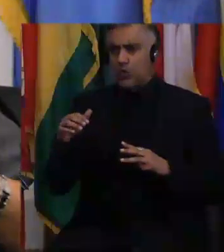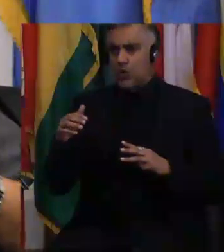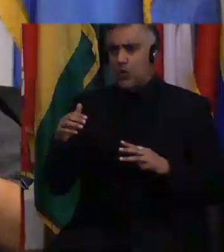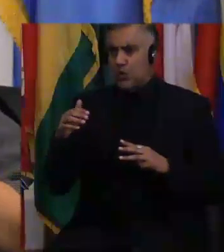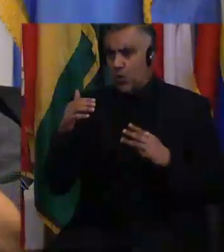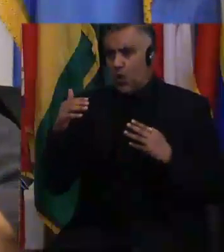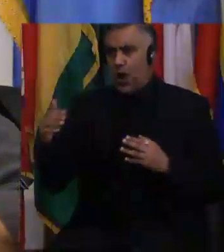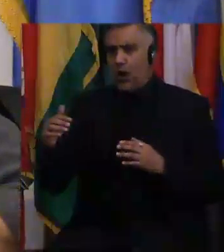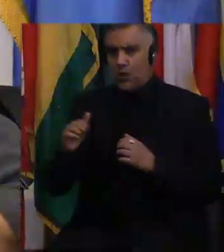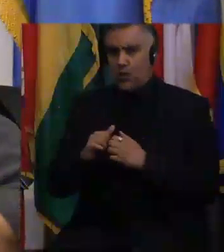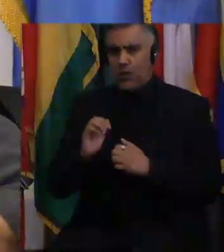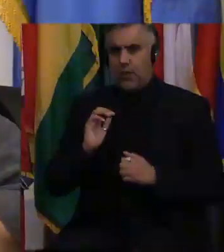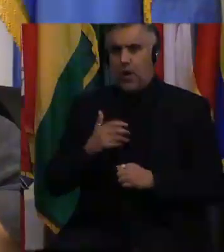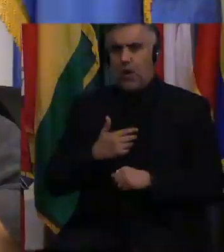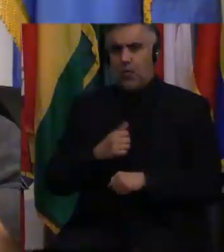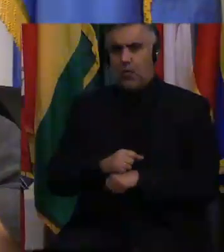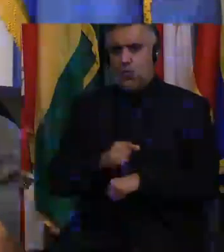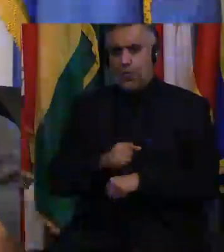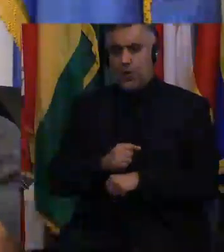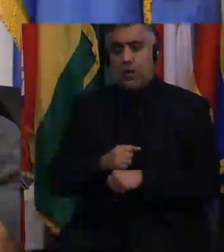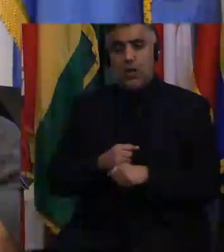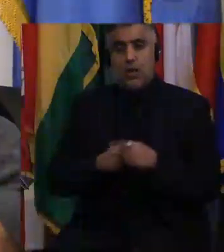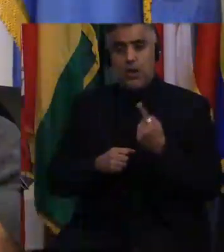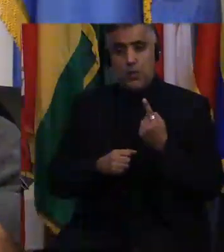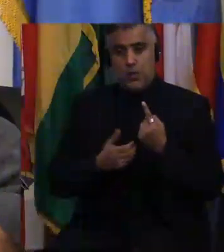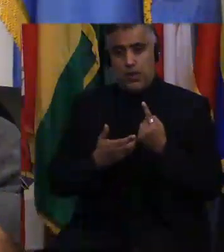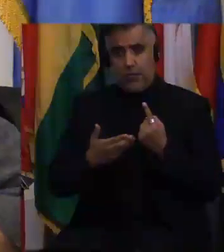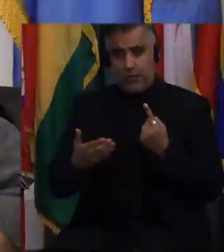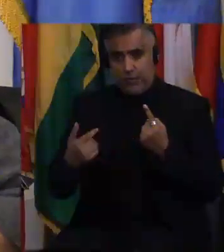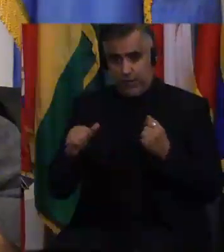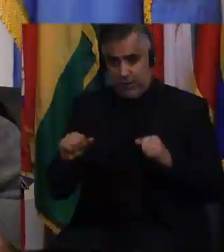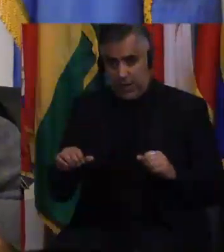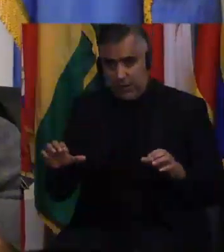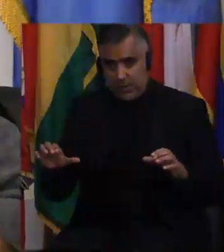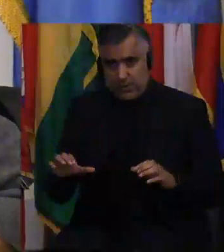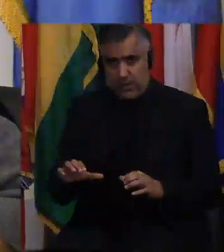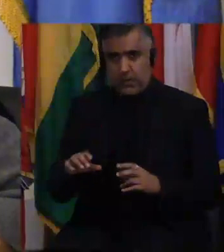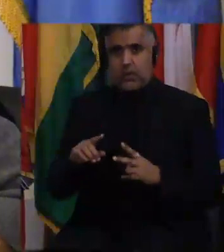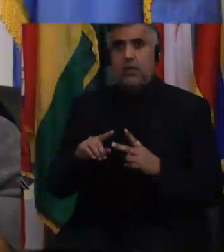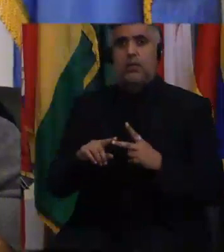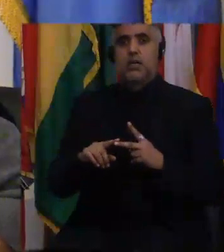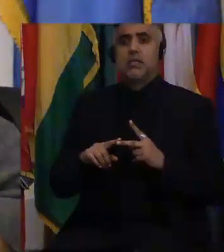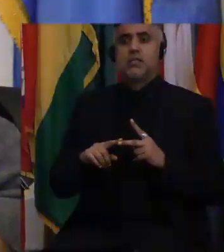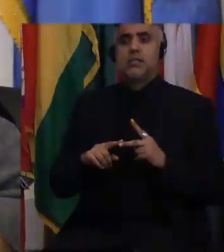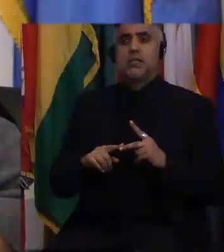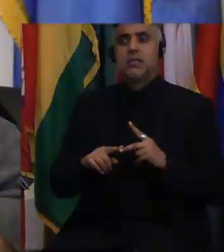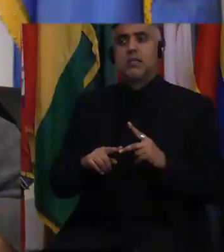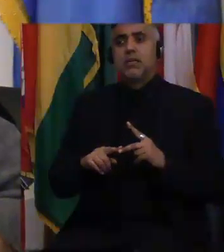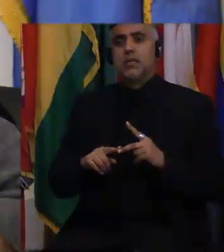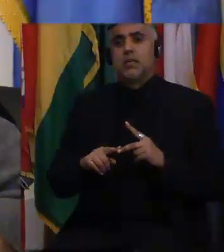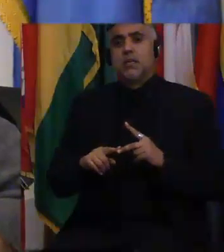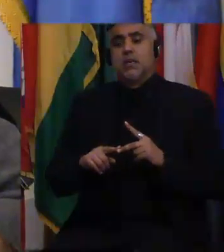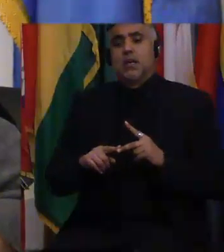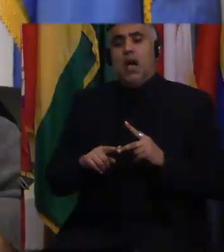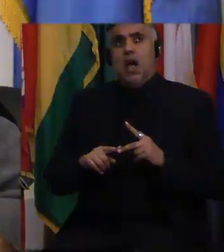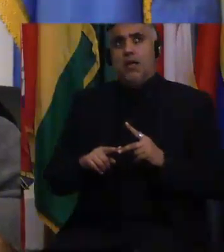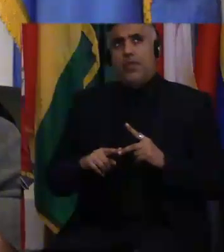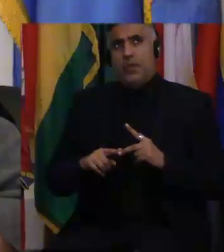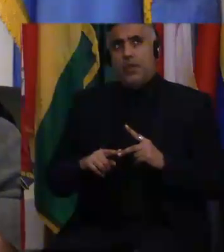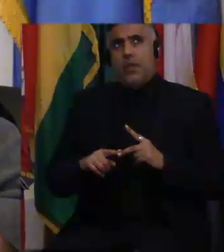with the work. And one thing that can be done is we may, I